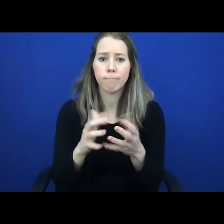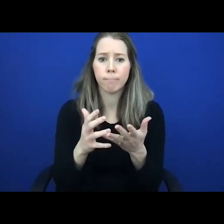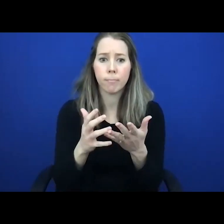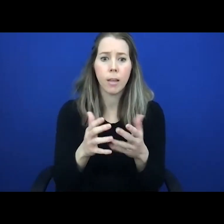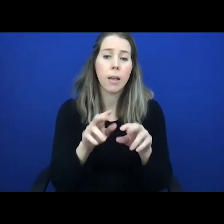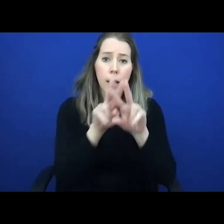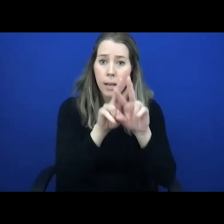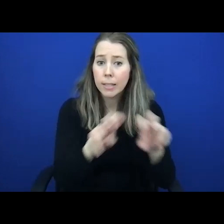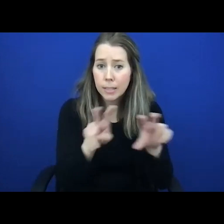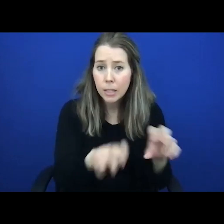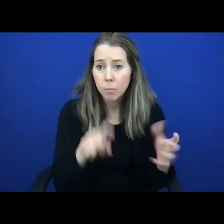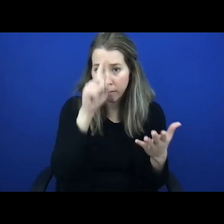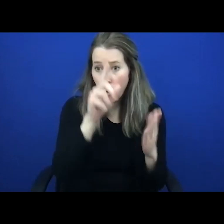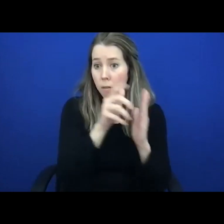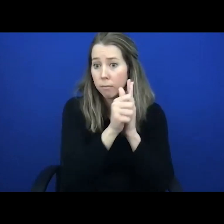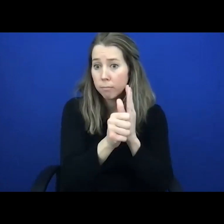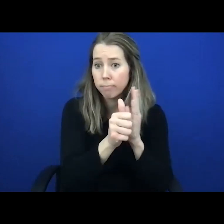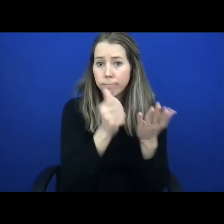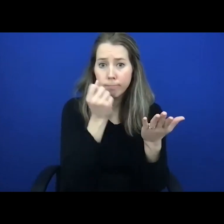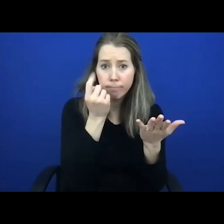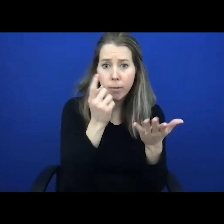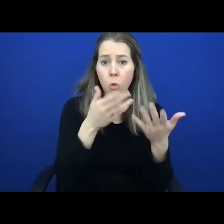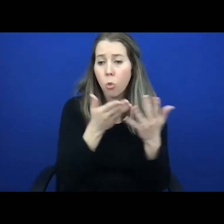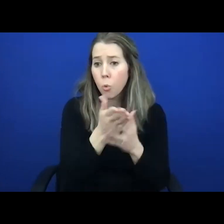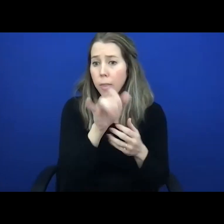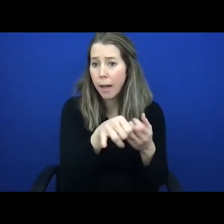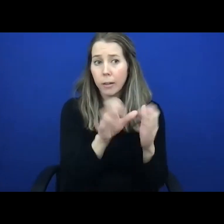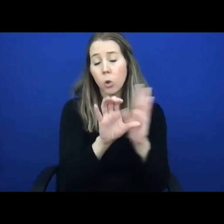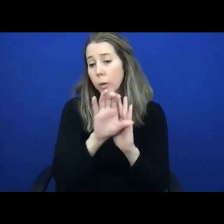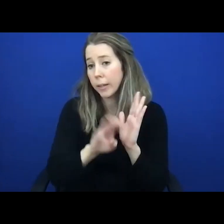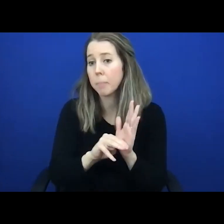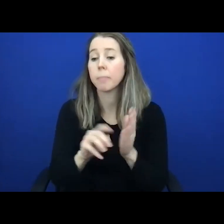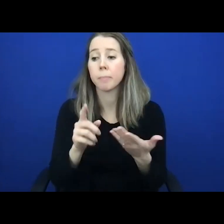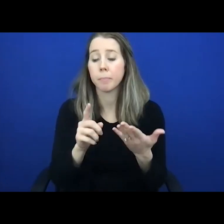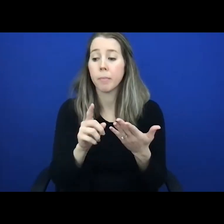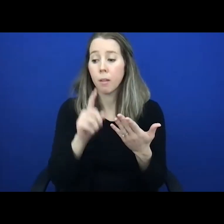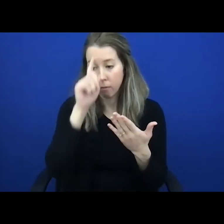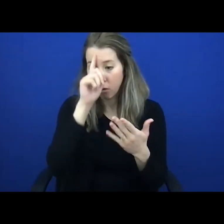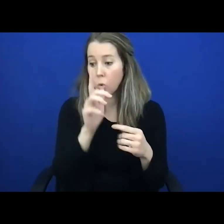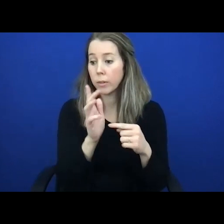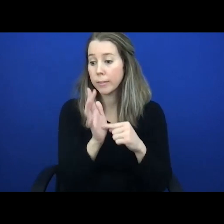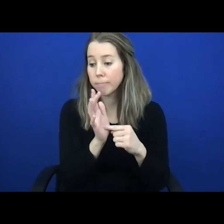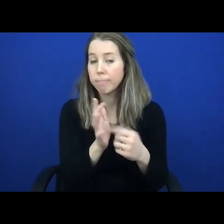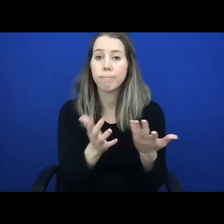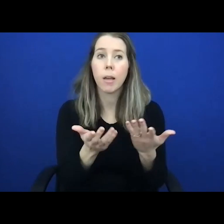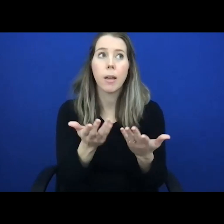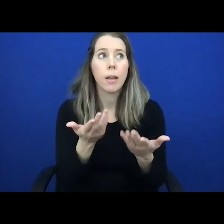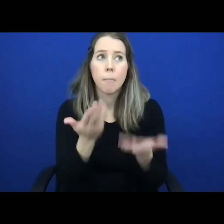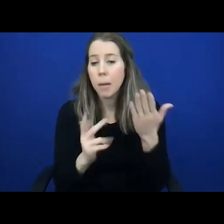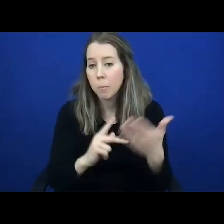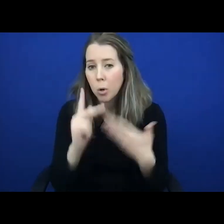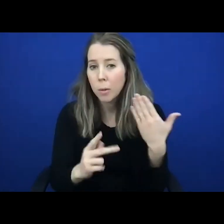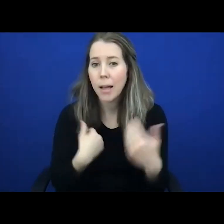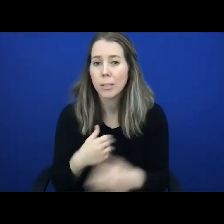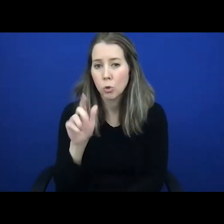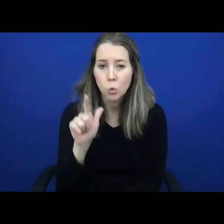of the competencies throughout the curriculum. So for example, a program may have 28, let's say,